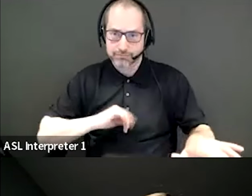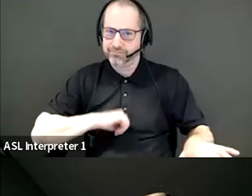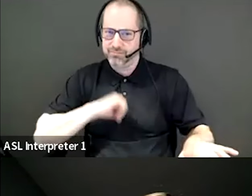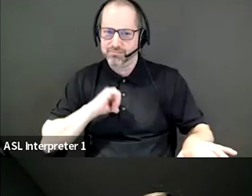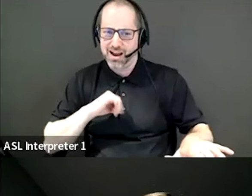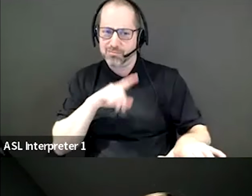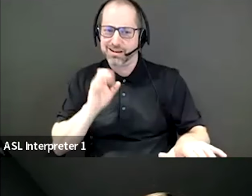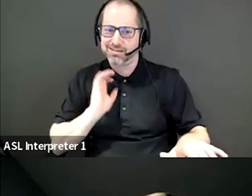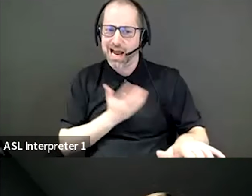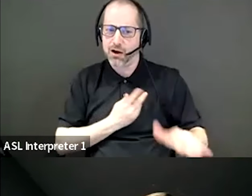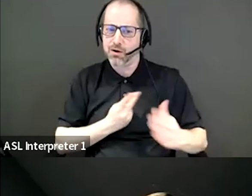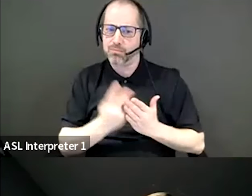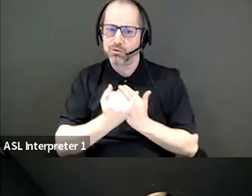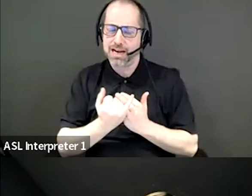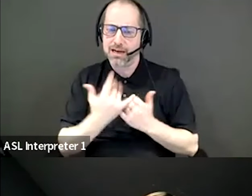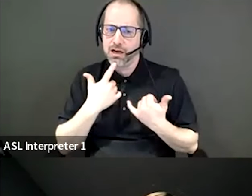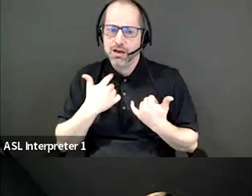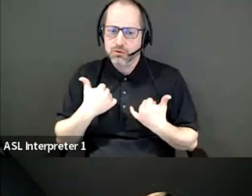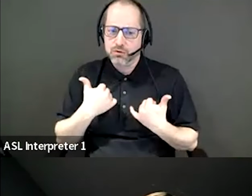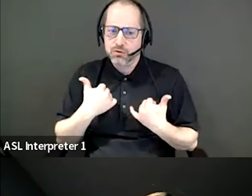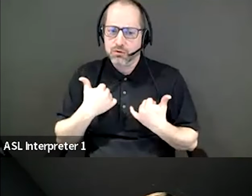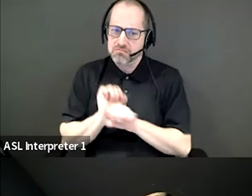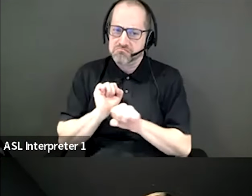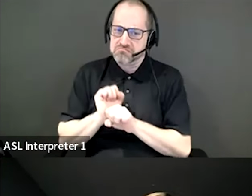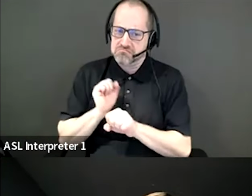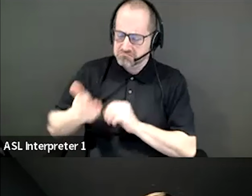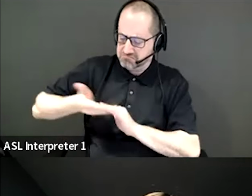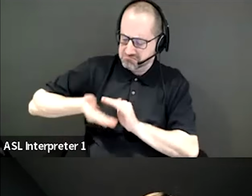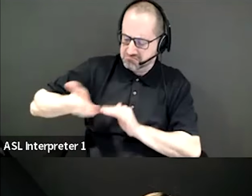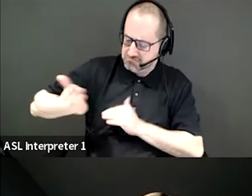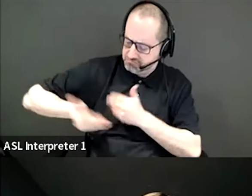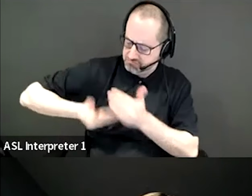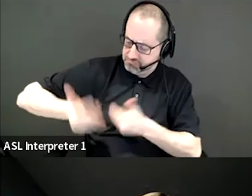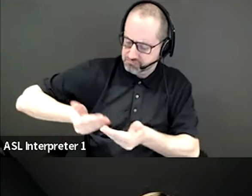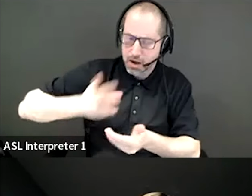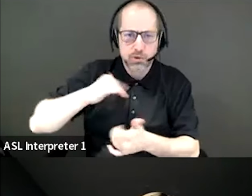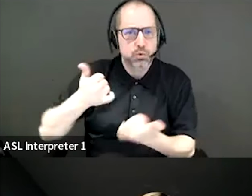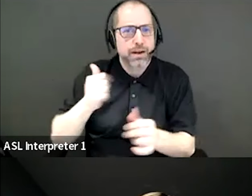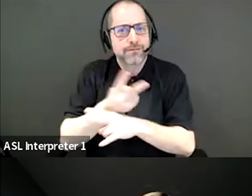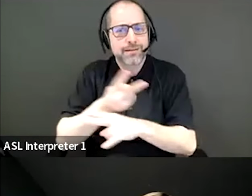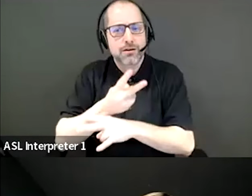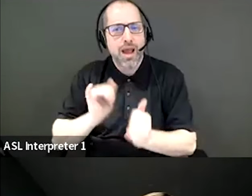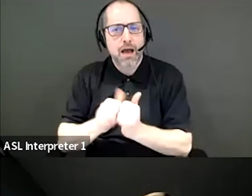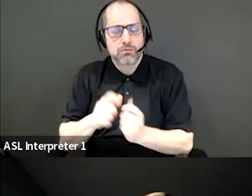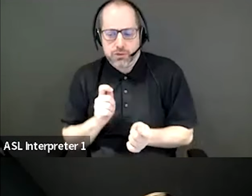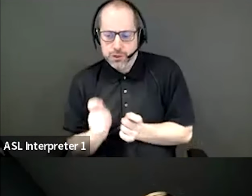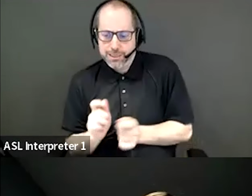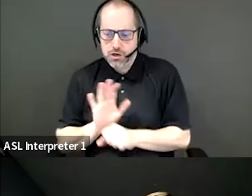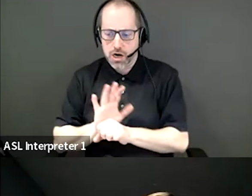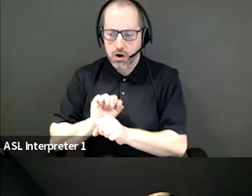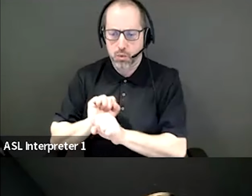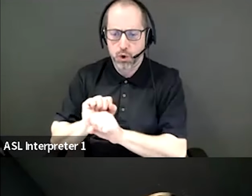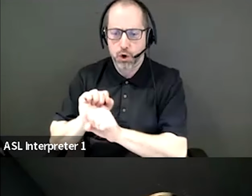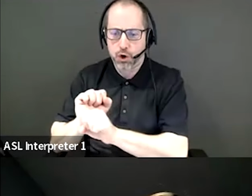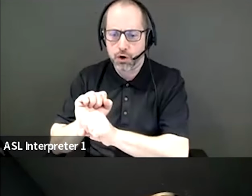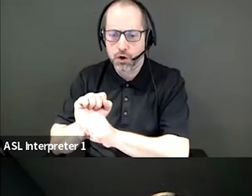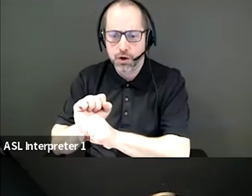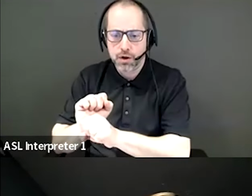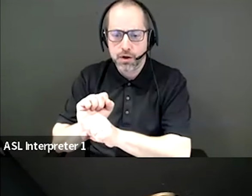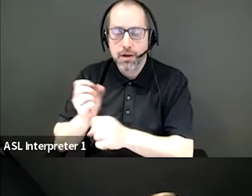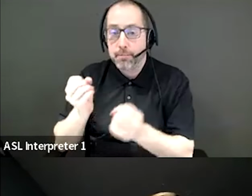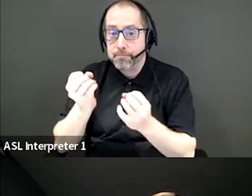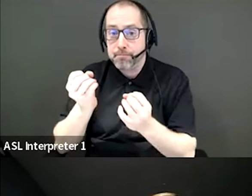were all really trying to figure out how to do our work respectively, not as the project, but most of us all have and or had day